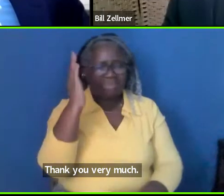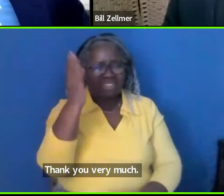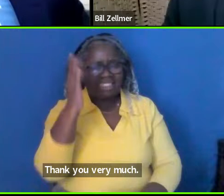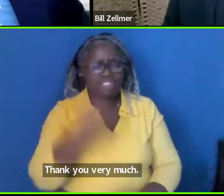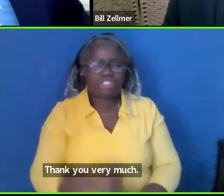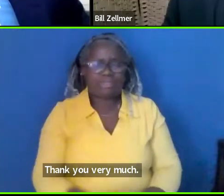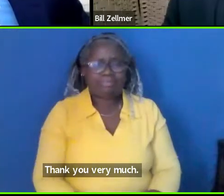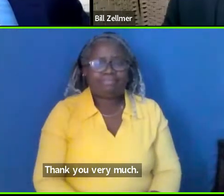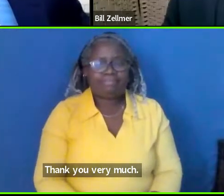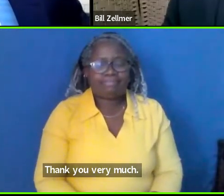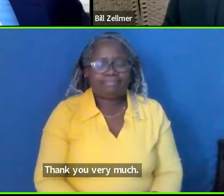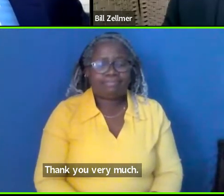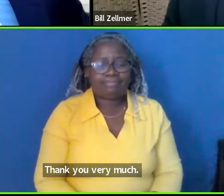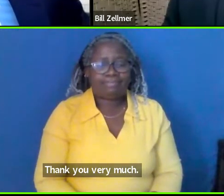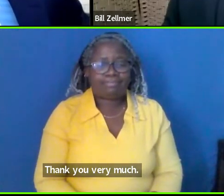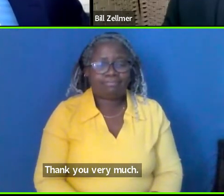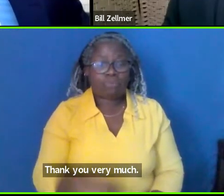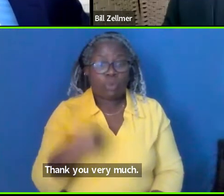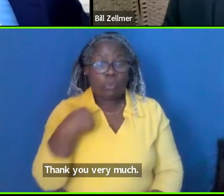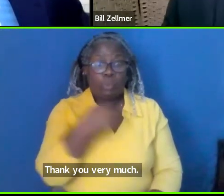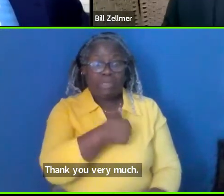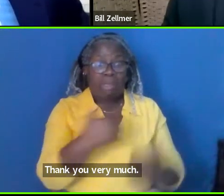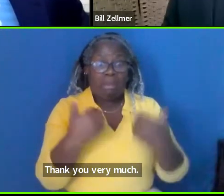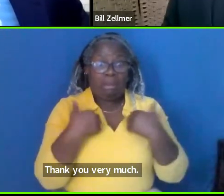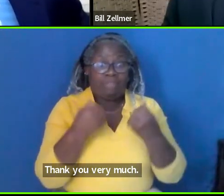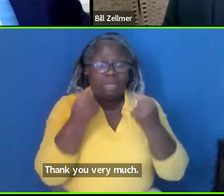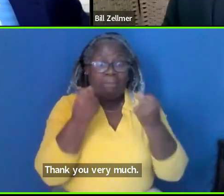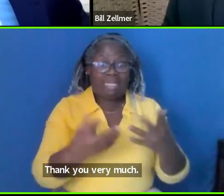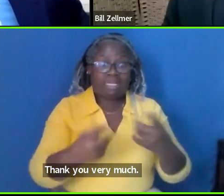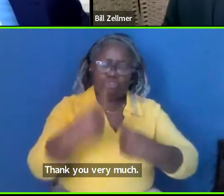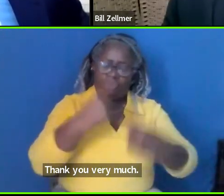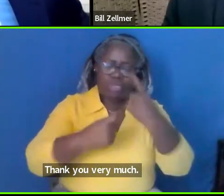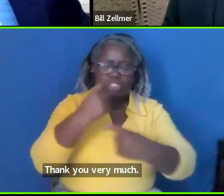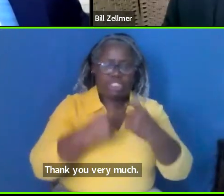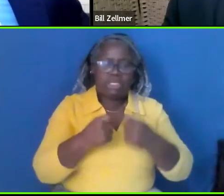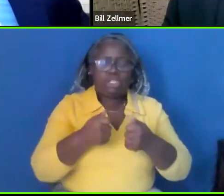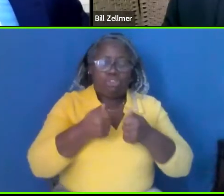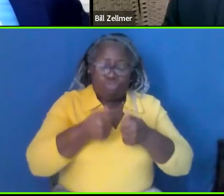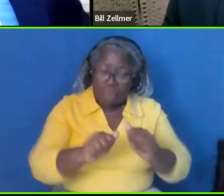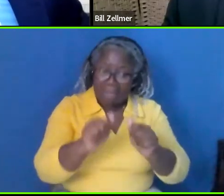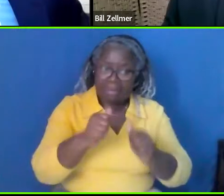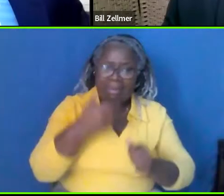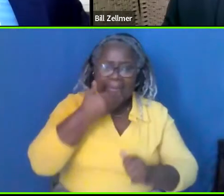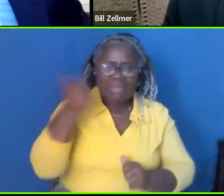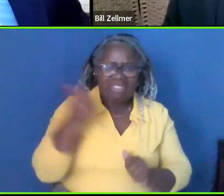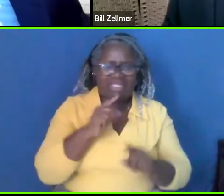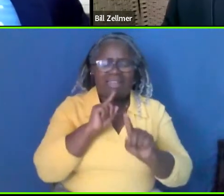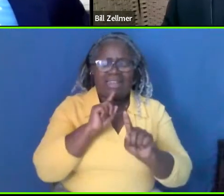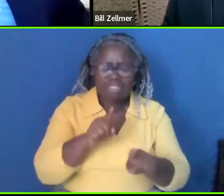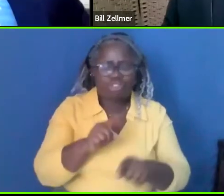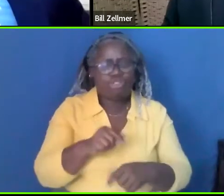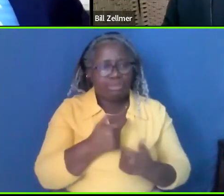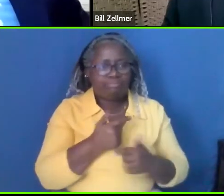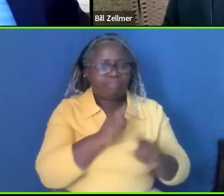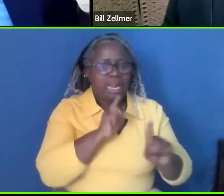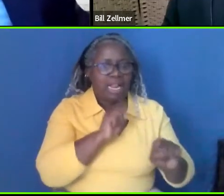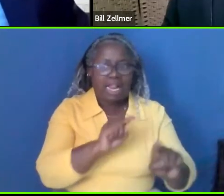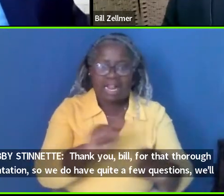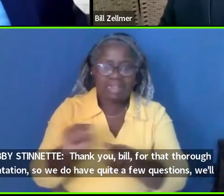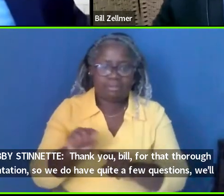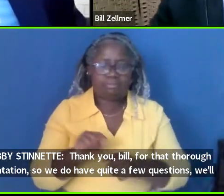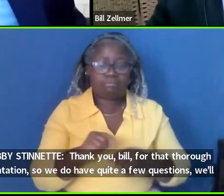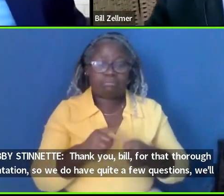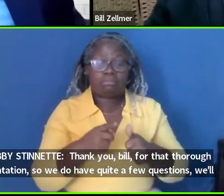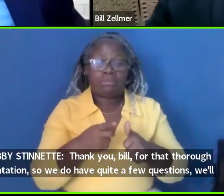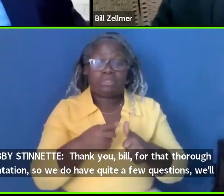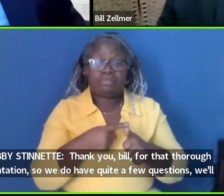as we possibly can. Okay. Sure. All right. So let's go with the first question that we see here.